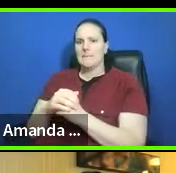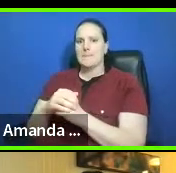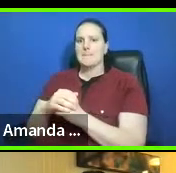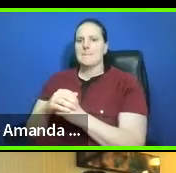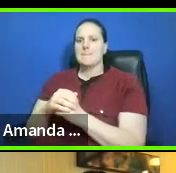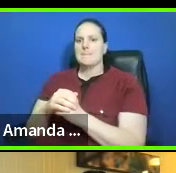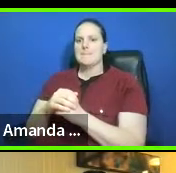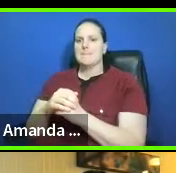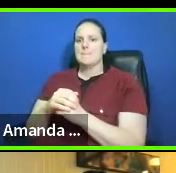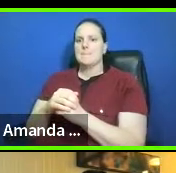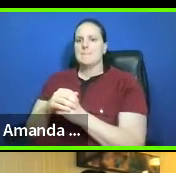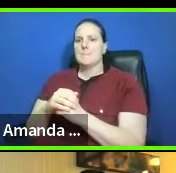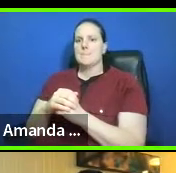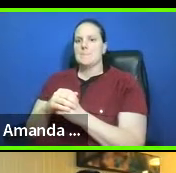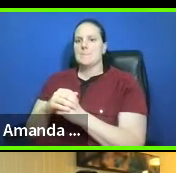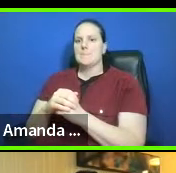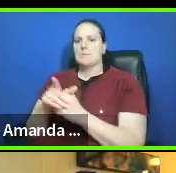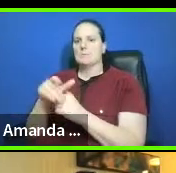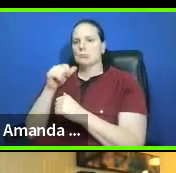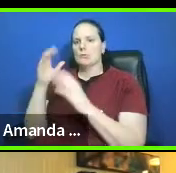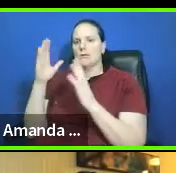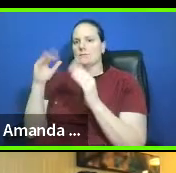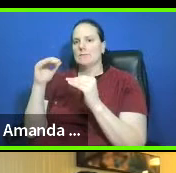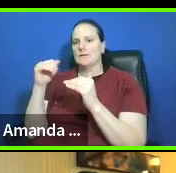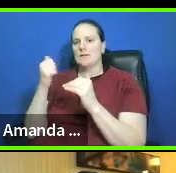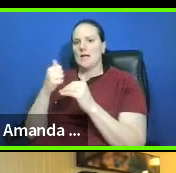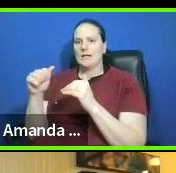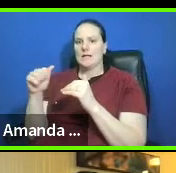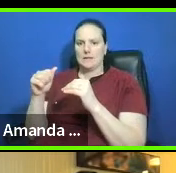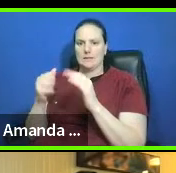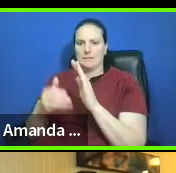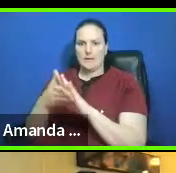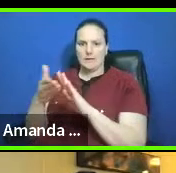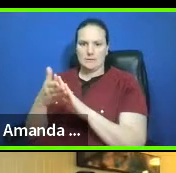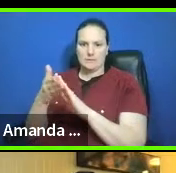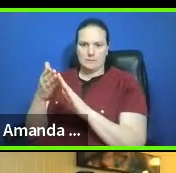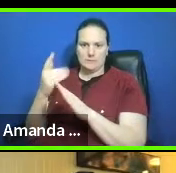I don't expect that there's any need for any maintenance dredging